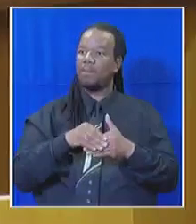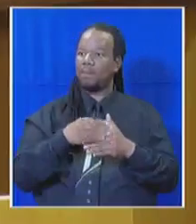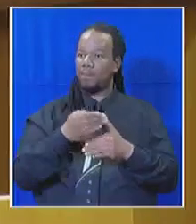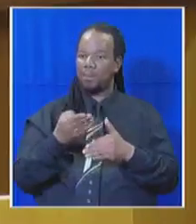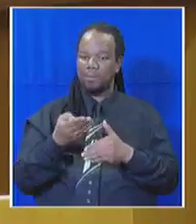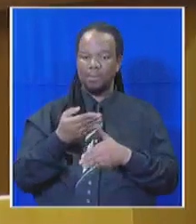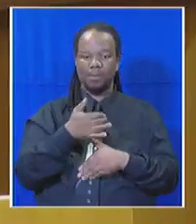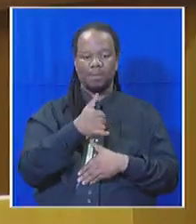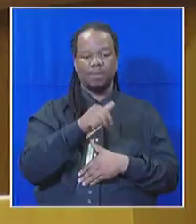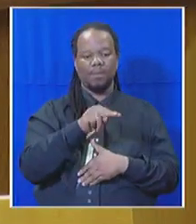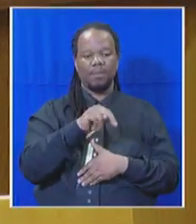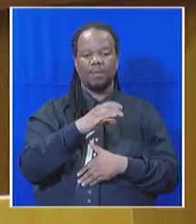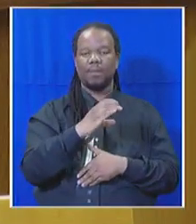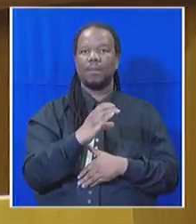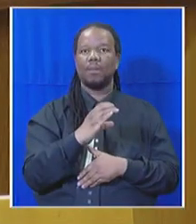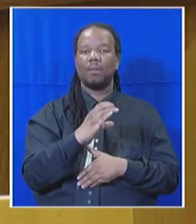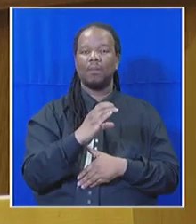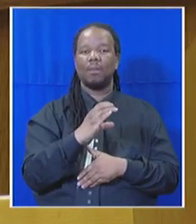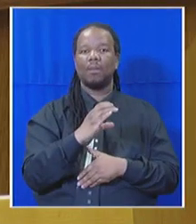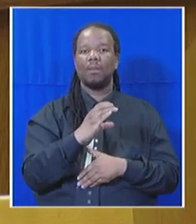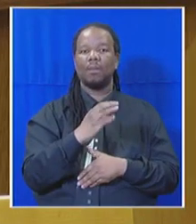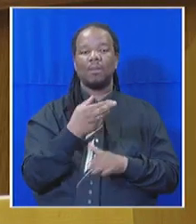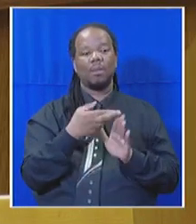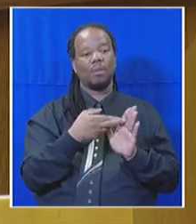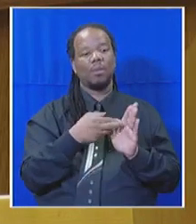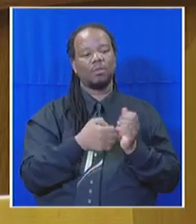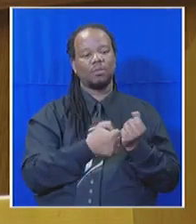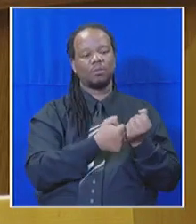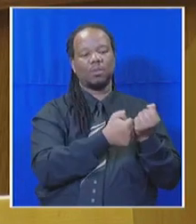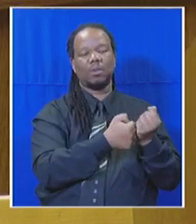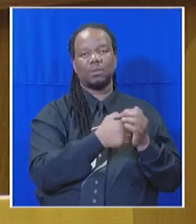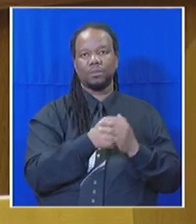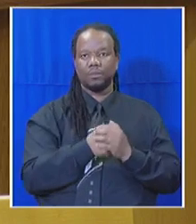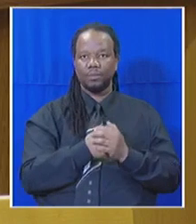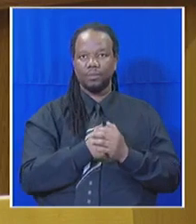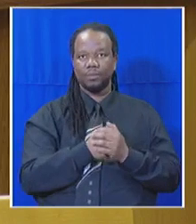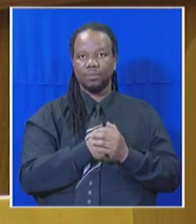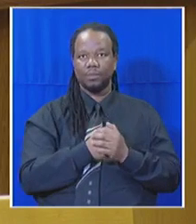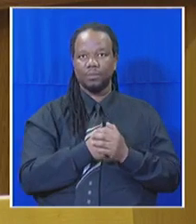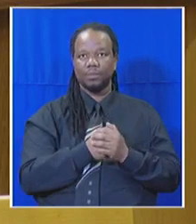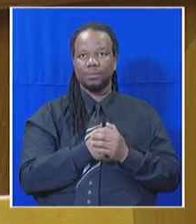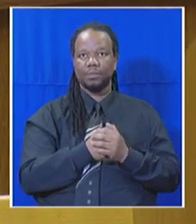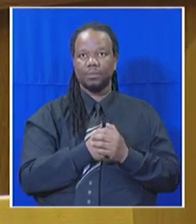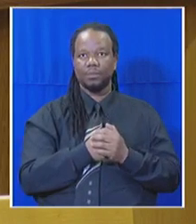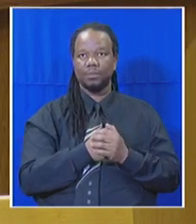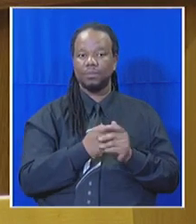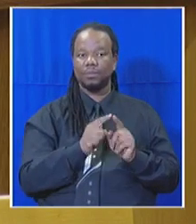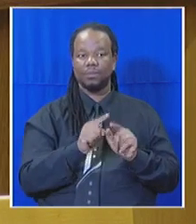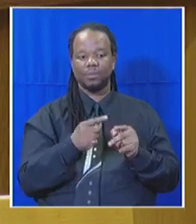National Congress supports the report with the following